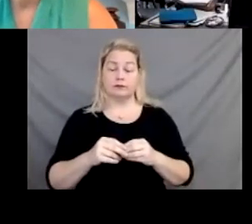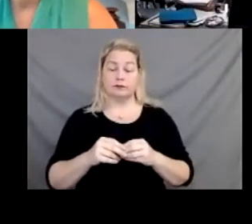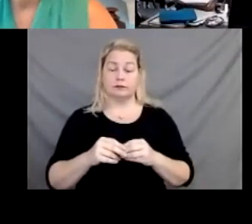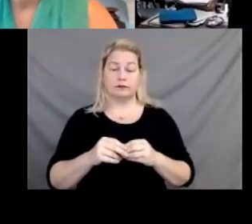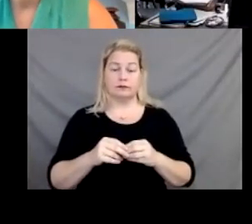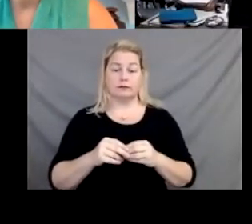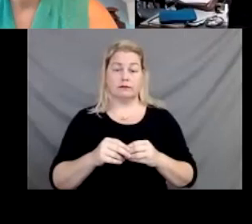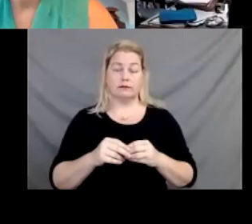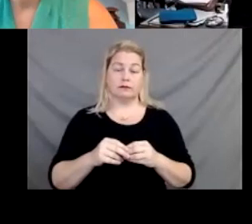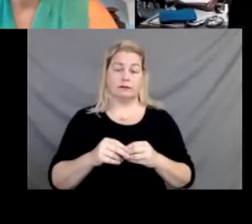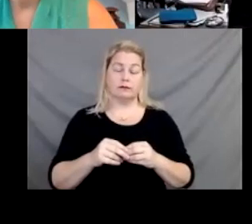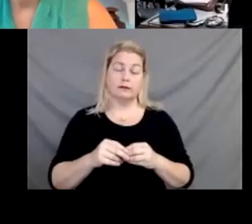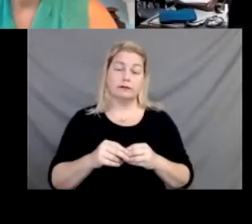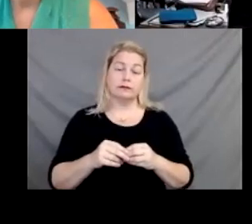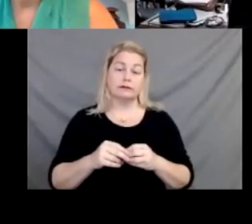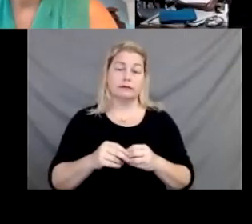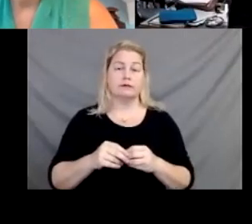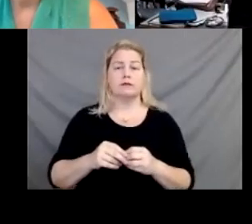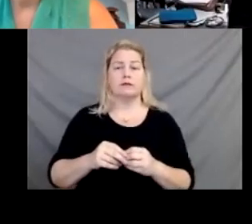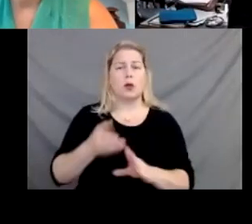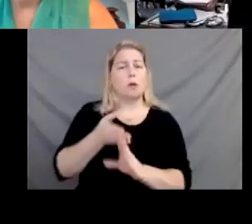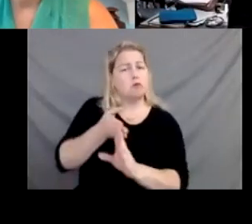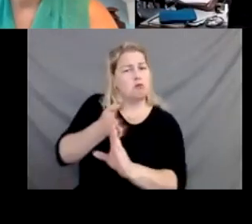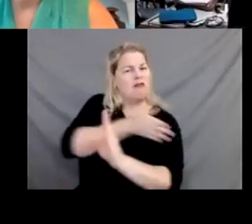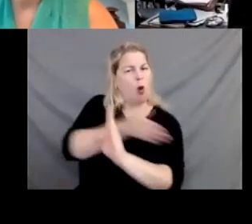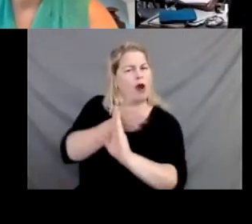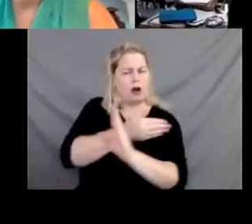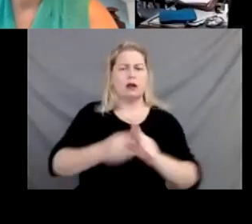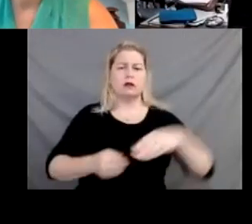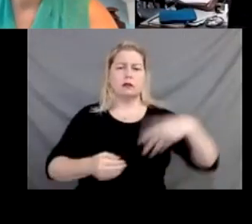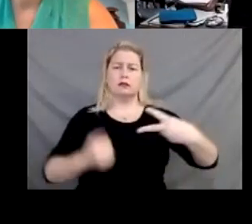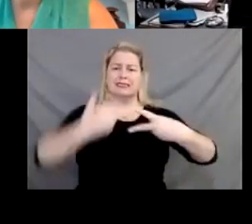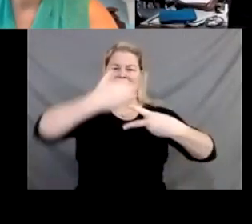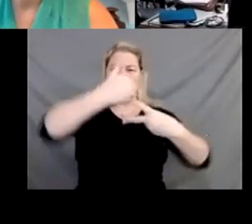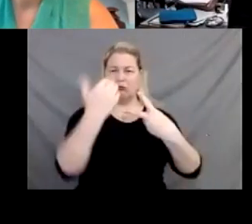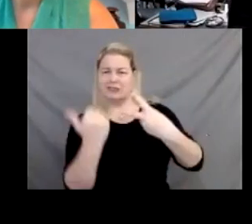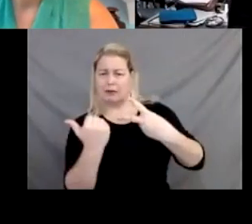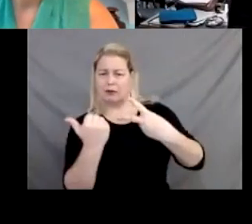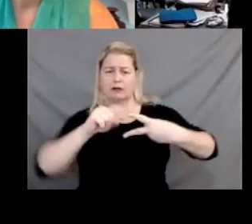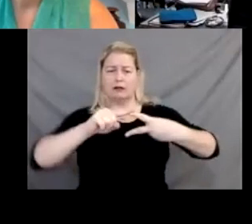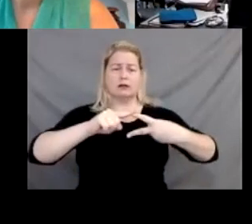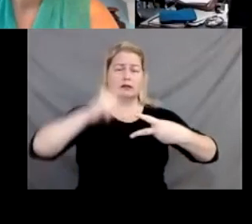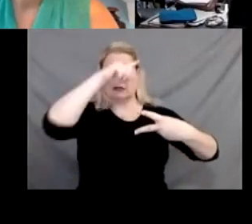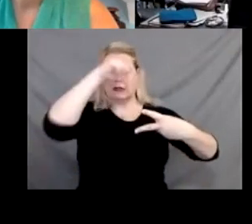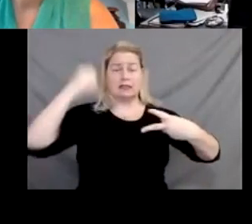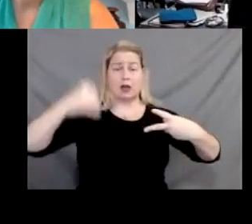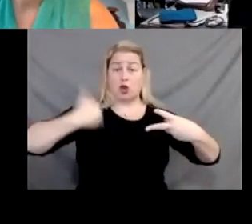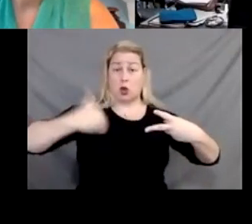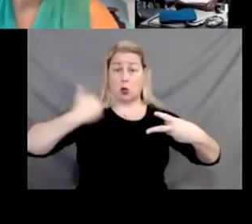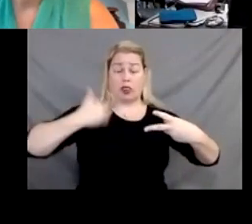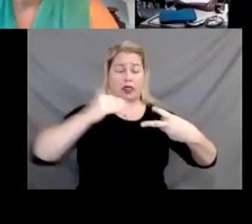had previously been 2 separate items listed as summer youth jobs and year-round youth